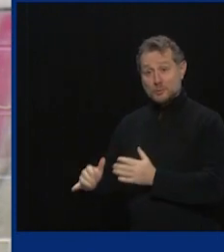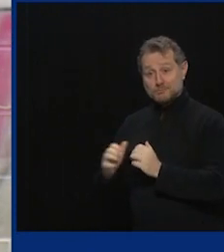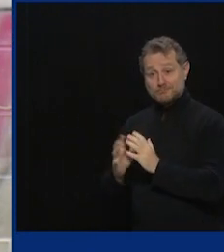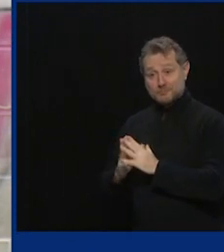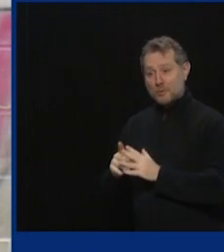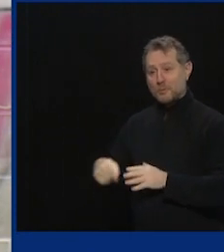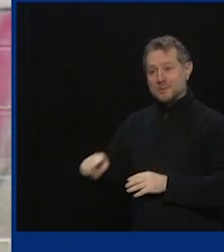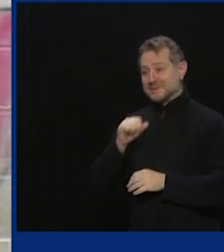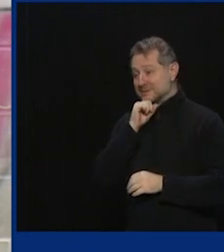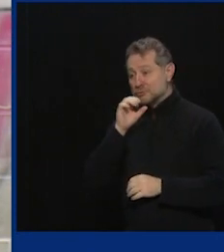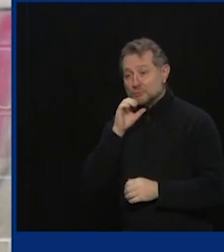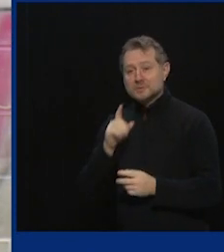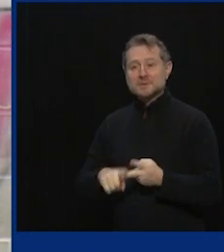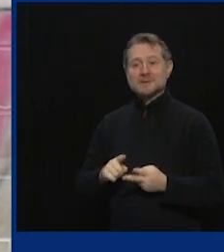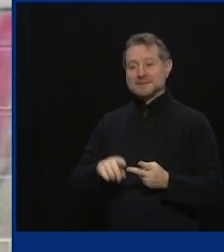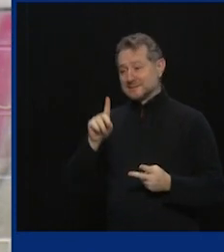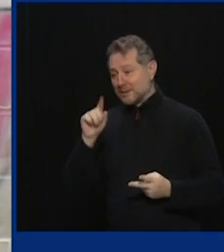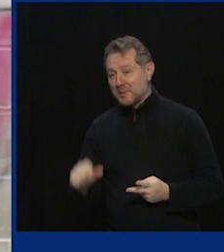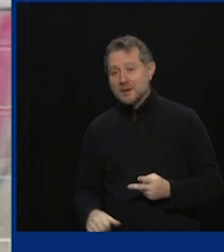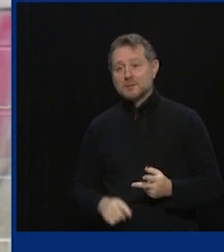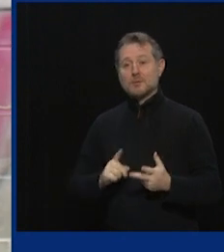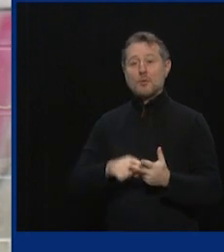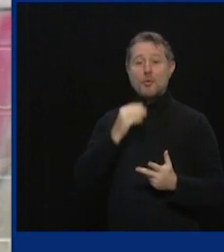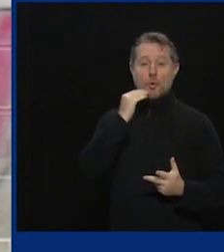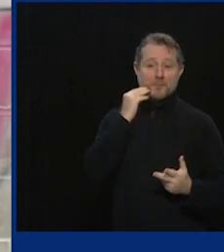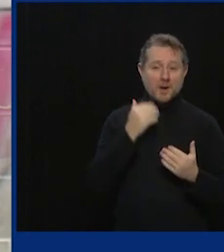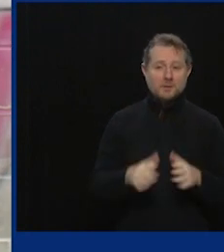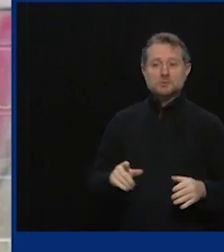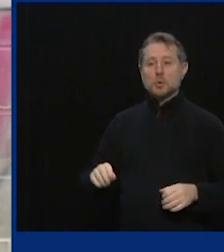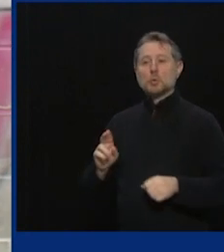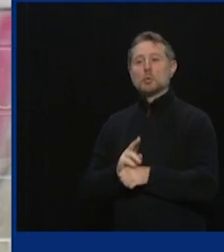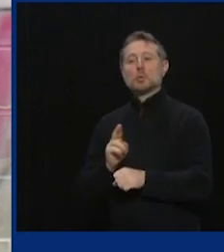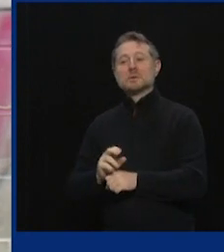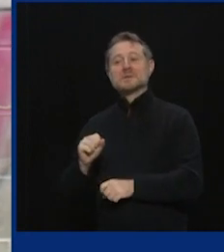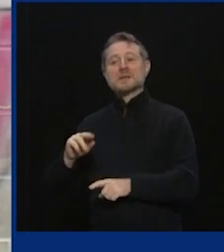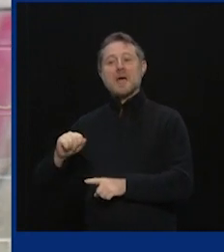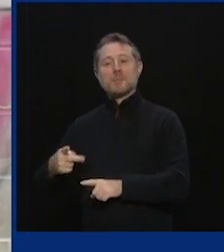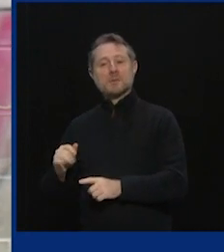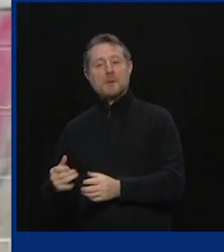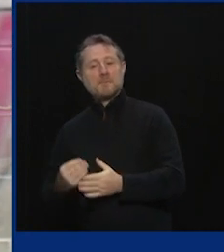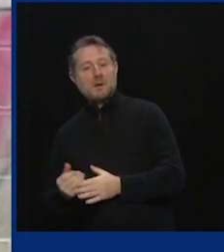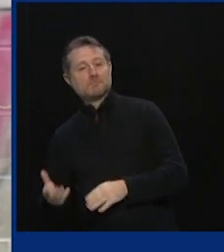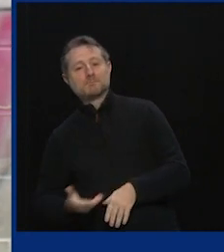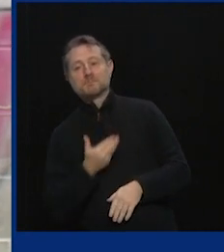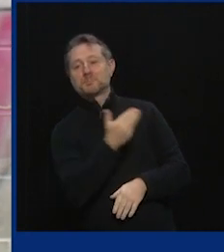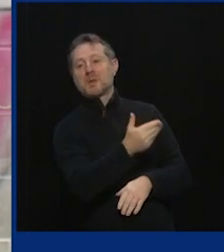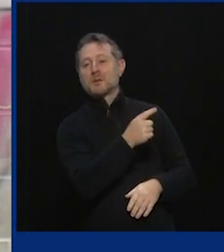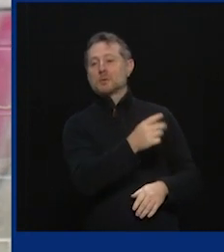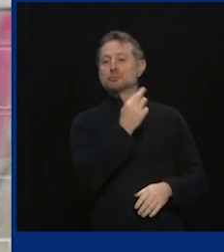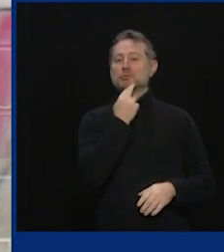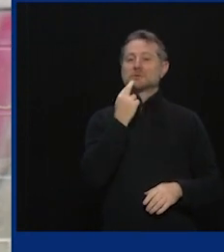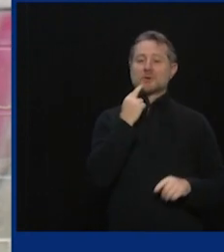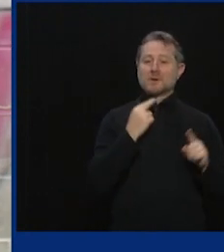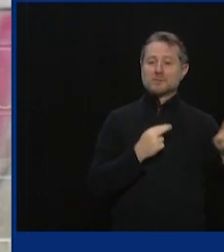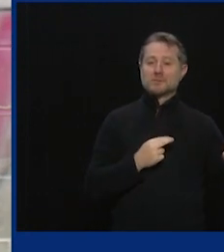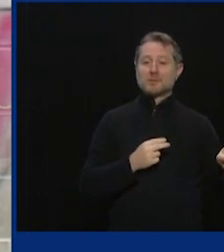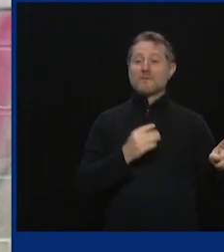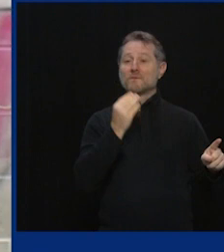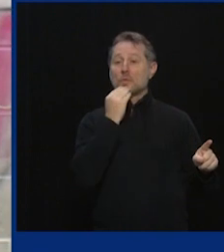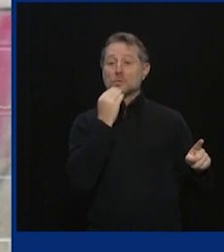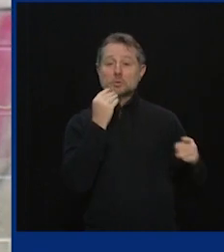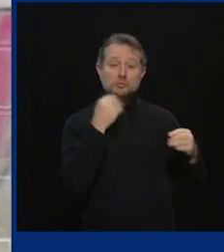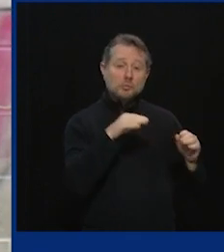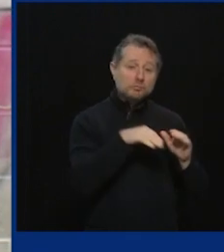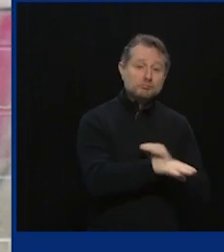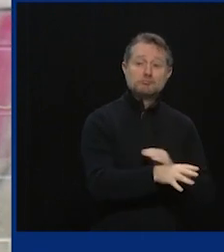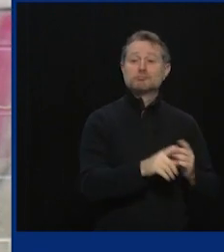and the homeless can use their SNAP benefits to purchase nutritiously prepared meals at participating grocery stores, delis, and restaurants